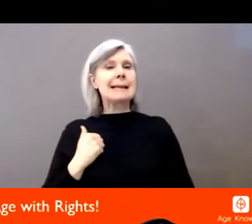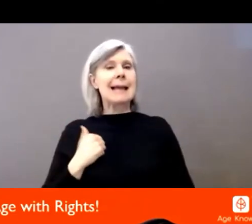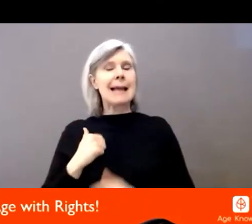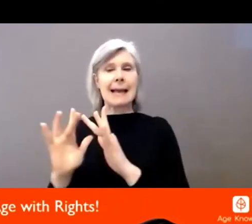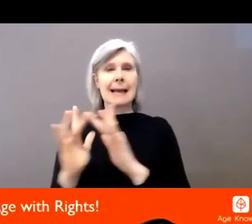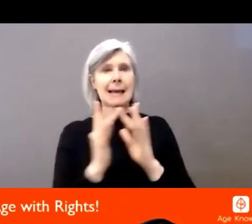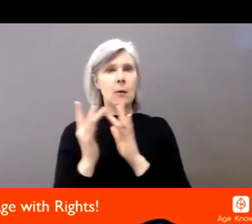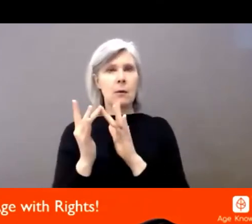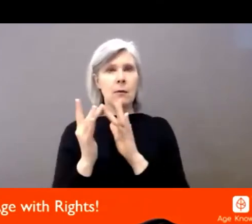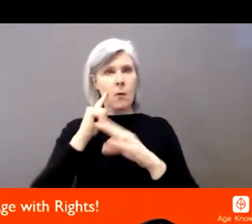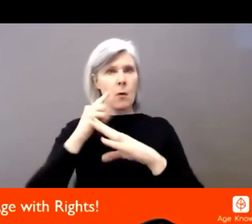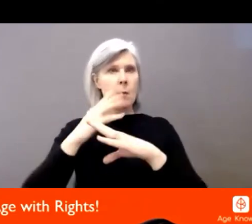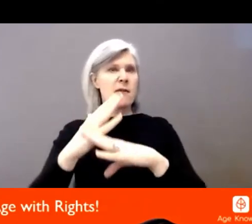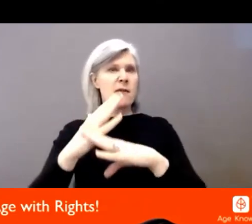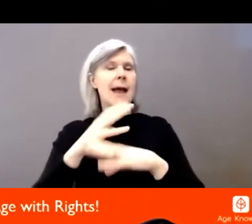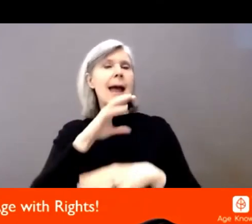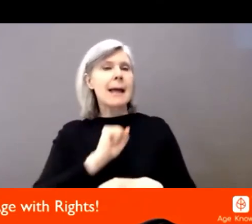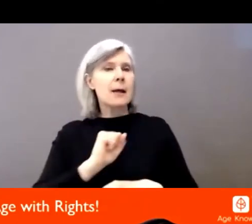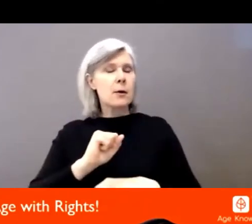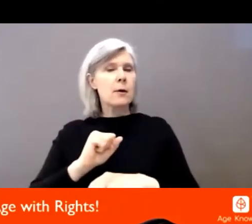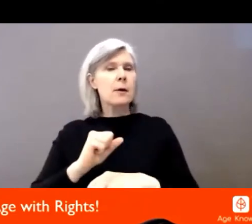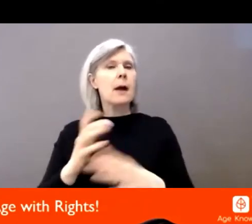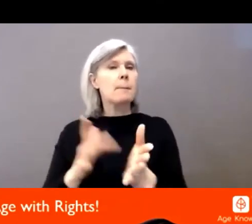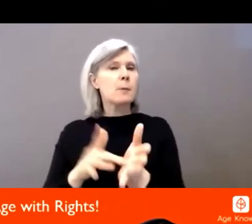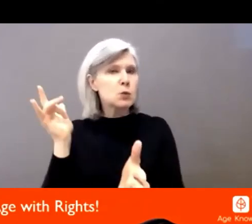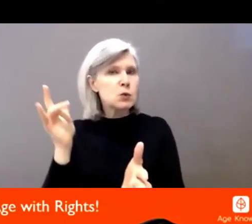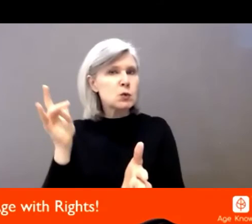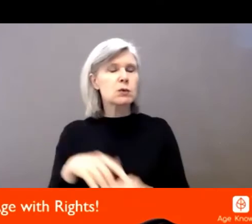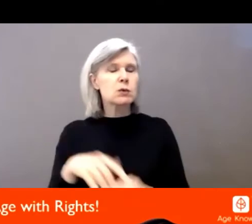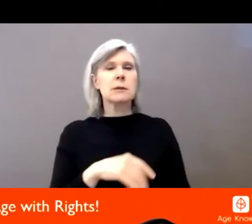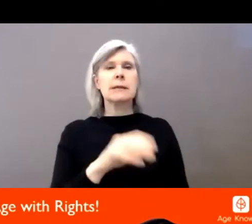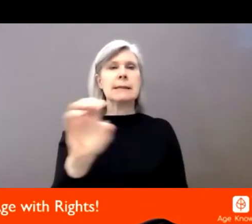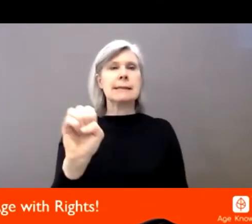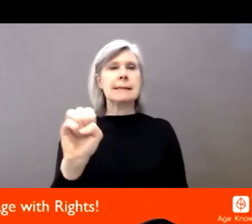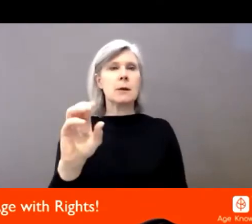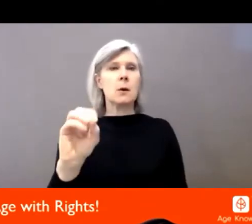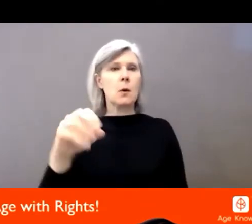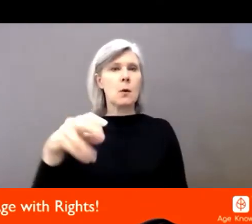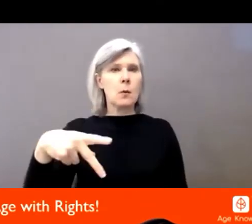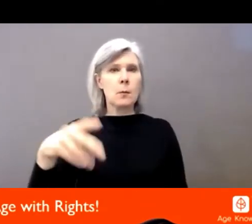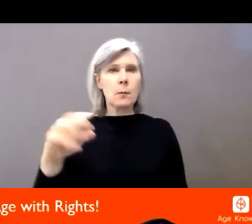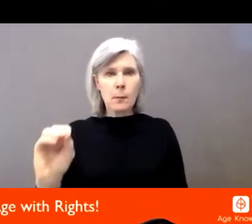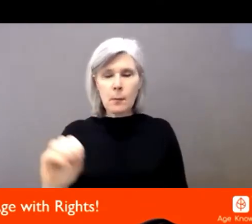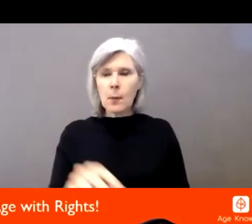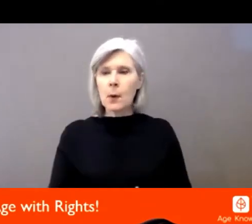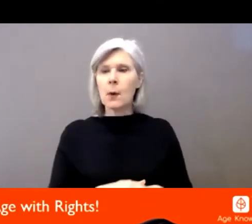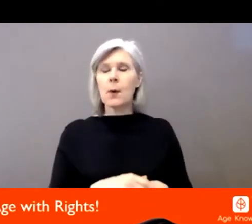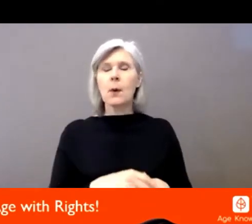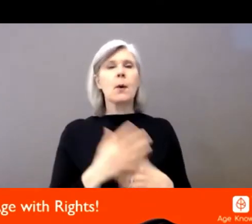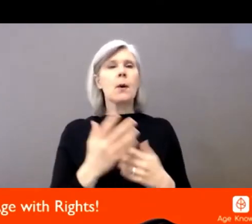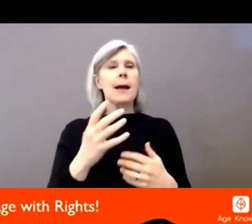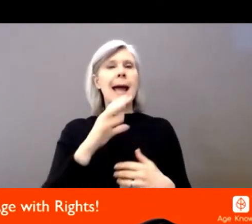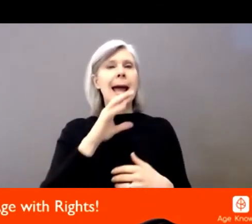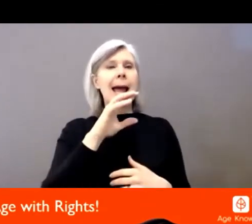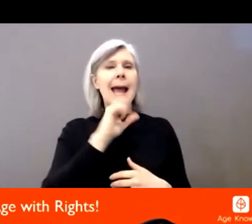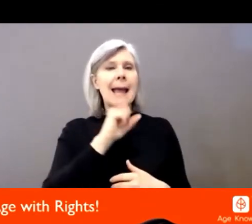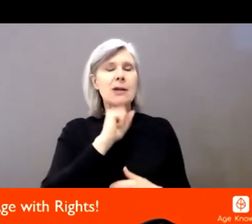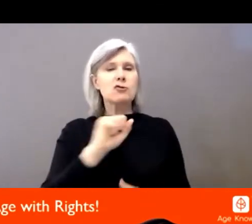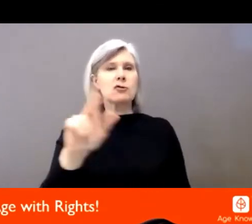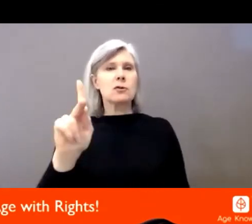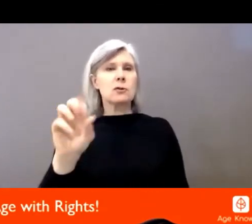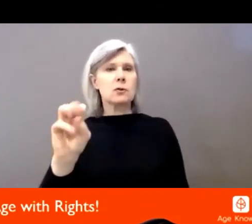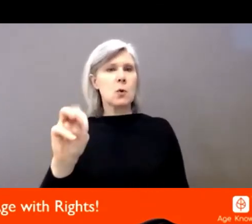Abuse and Elder Abuse Prevention Ontario and Age Knowable, just to name a few, and through our work at the